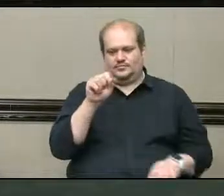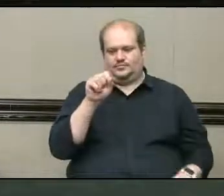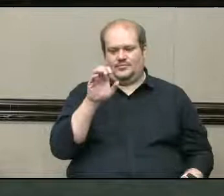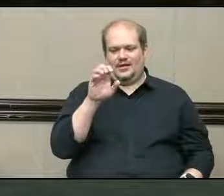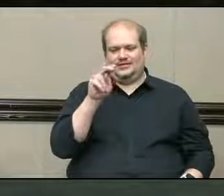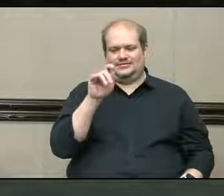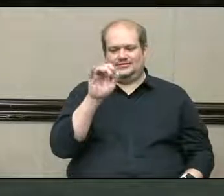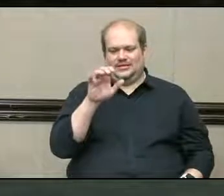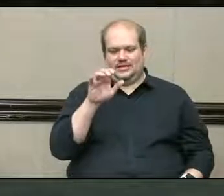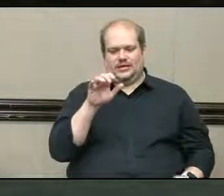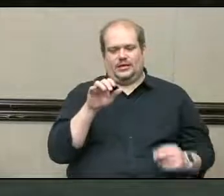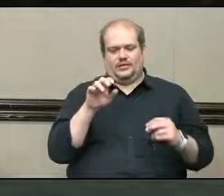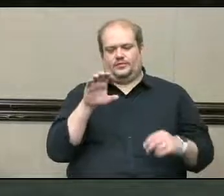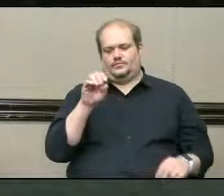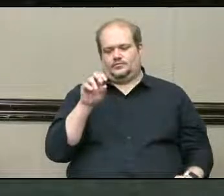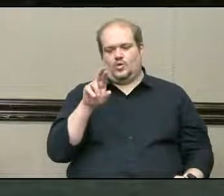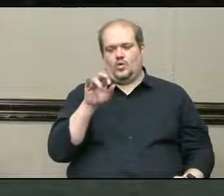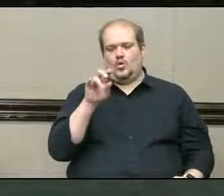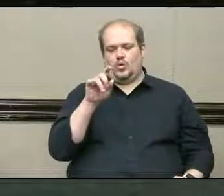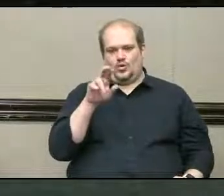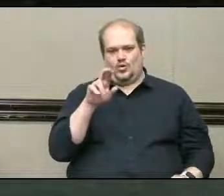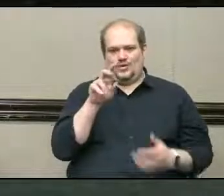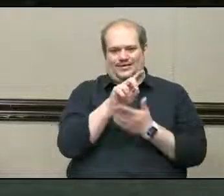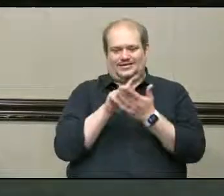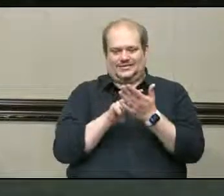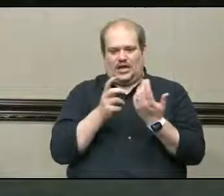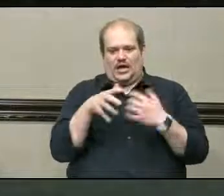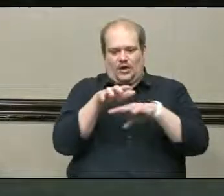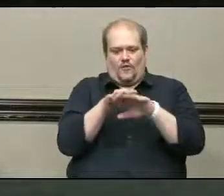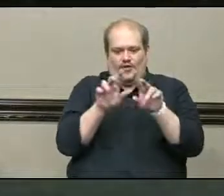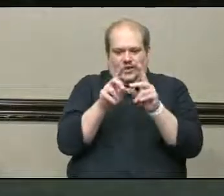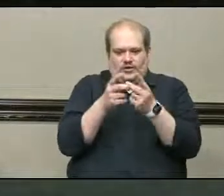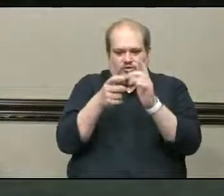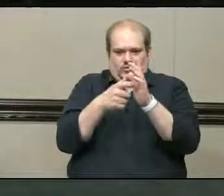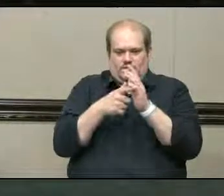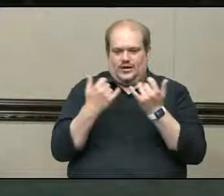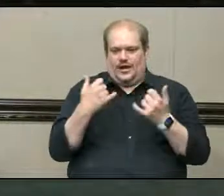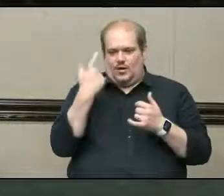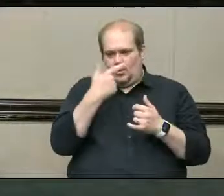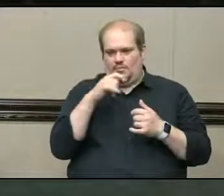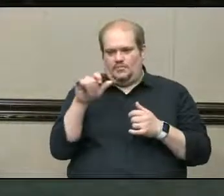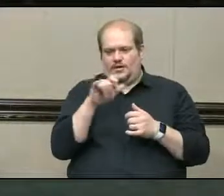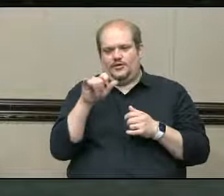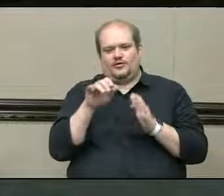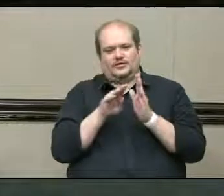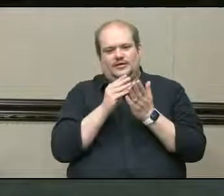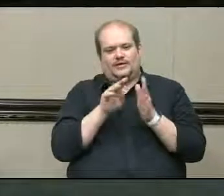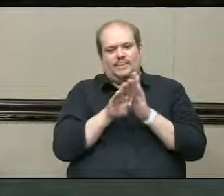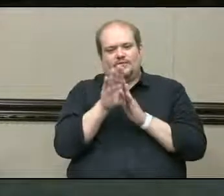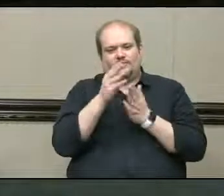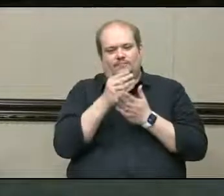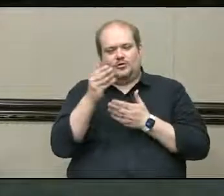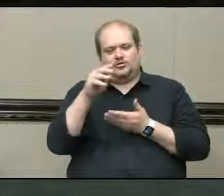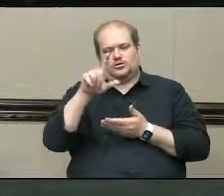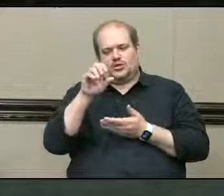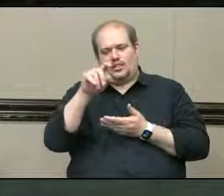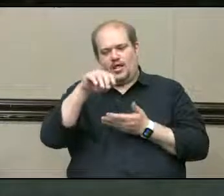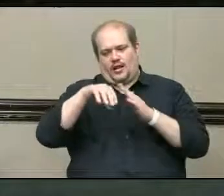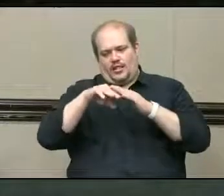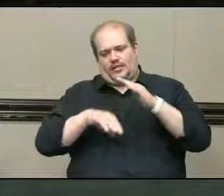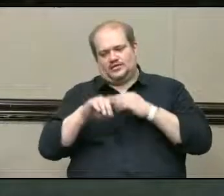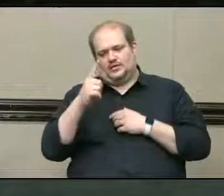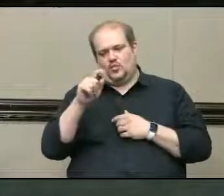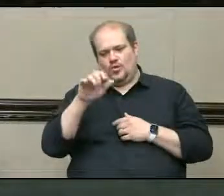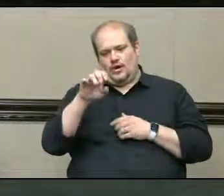Corridor Design Overlay District requirements. It says, now it appears that a developer can purchase a lot less than 1 acre and develop it